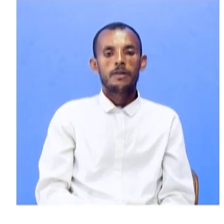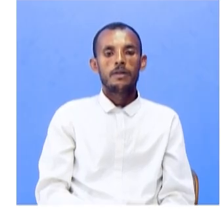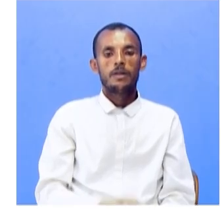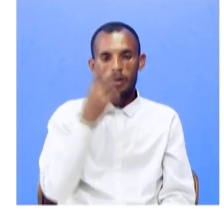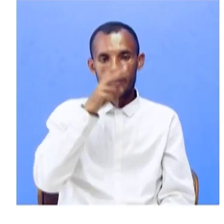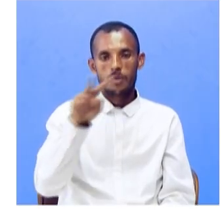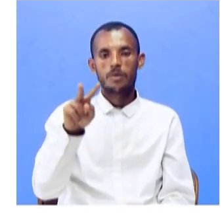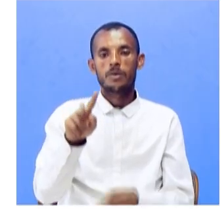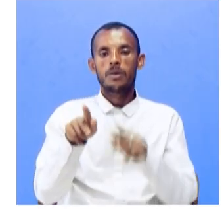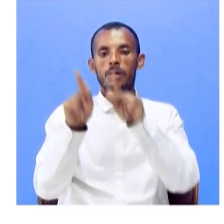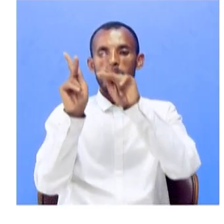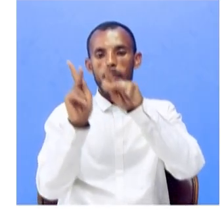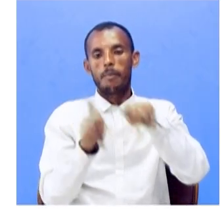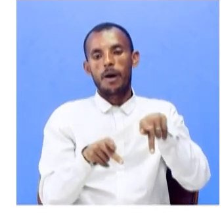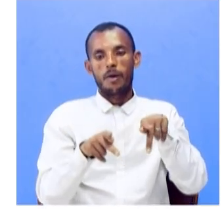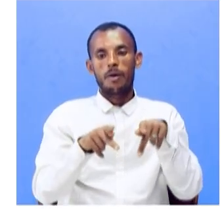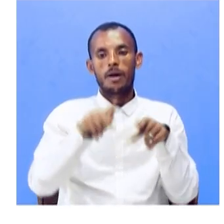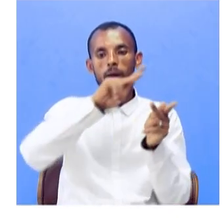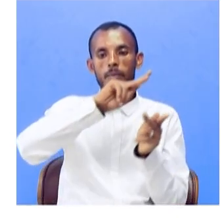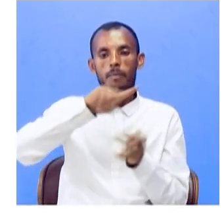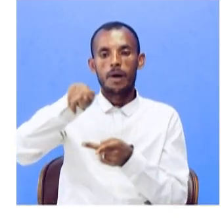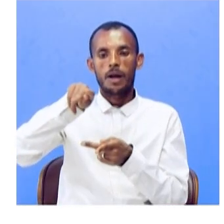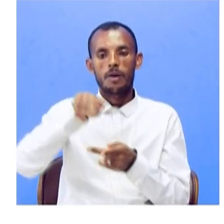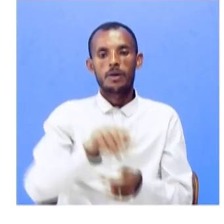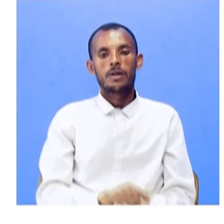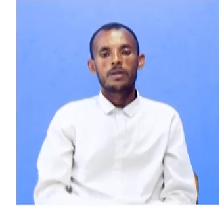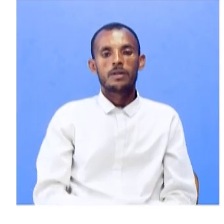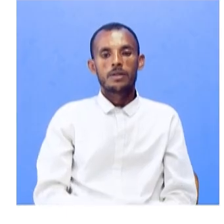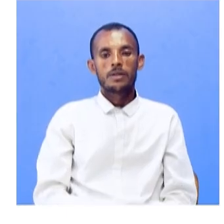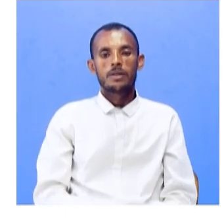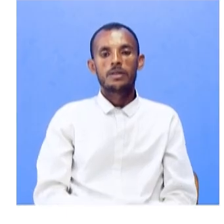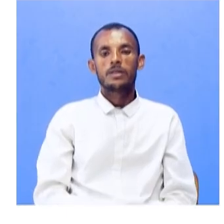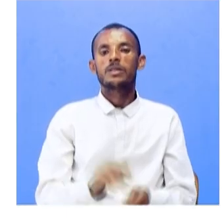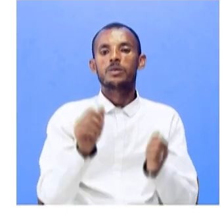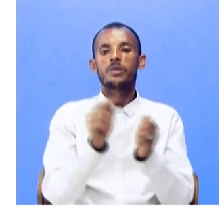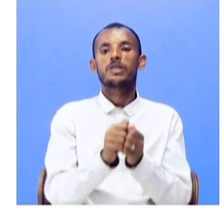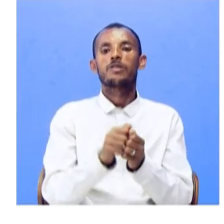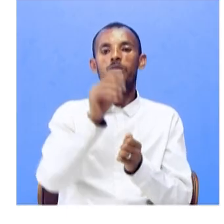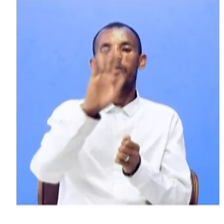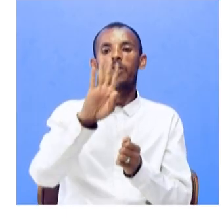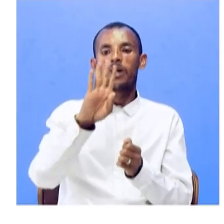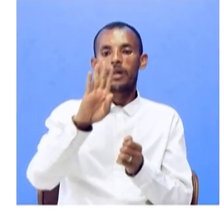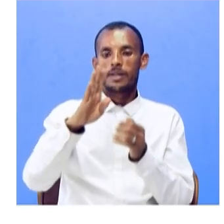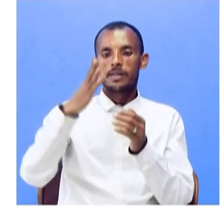if you see this one, it is a geometric figure with four sides,